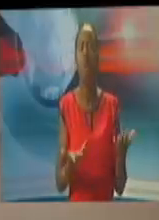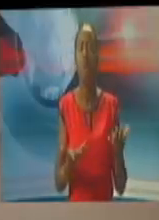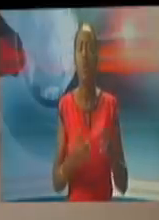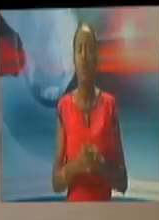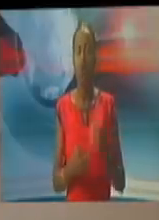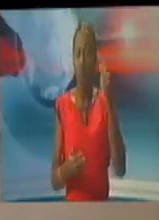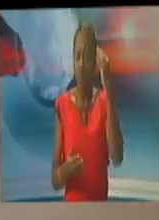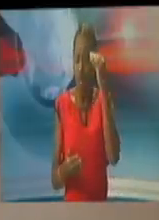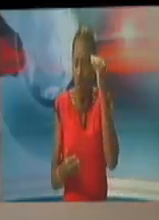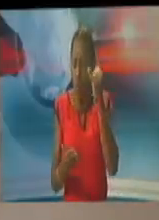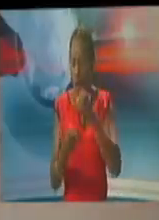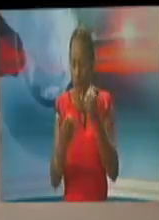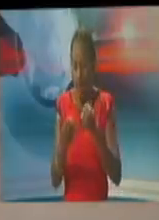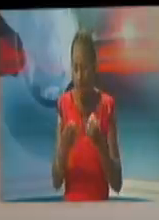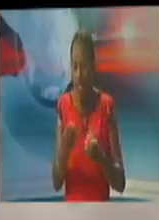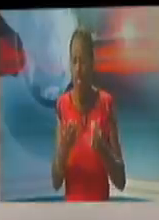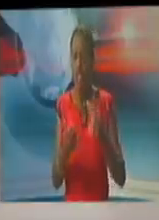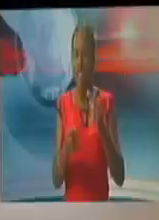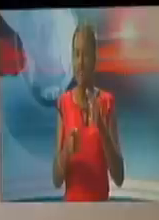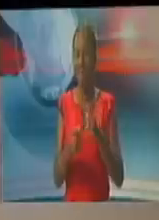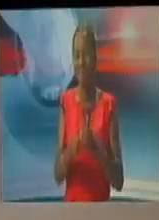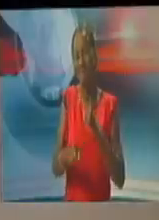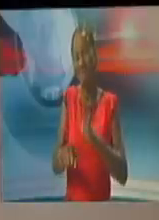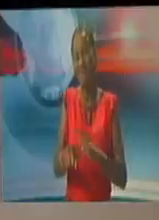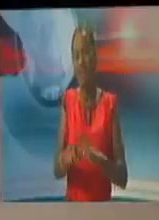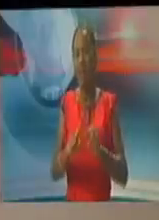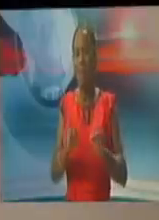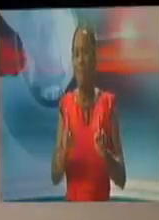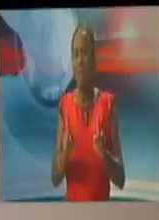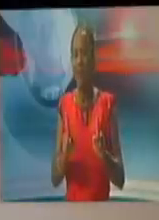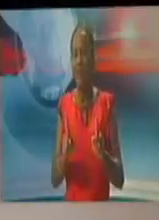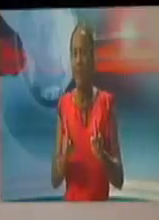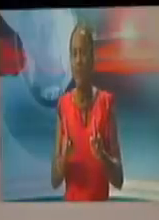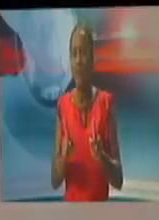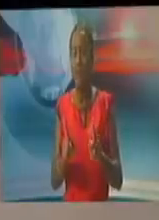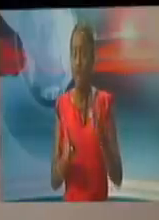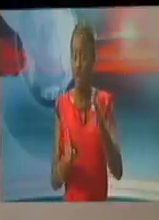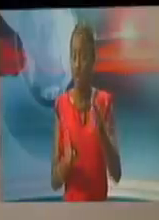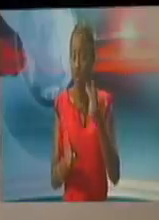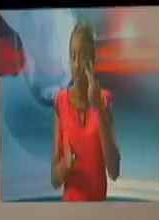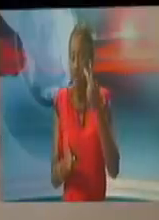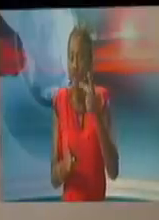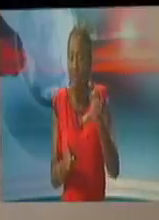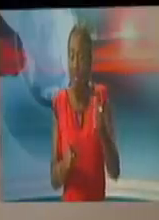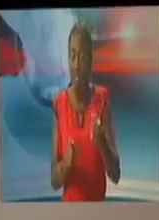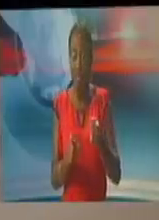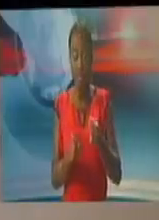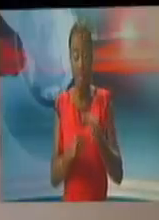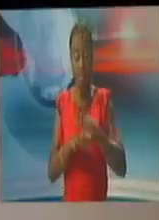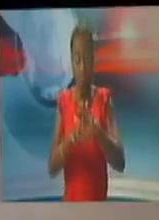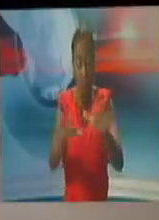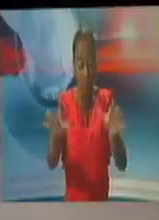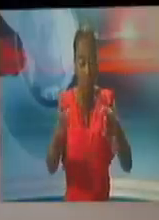time. But can you just clarify whether or not we may have witnessed community spread after all okay. this time?